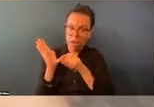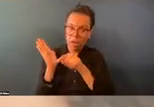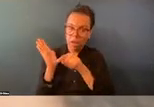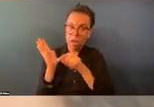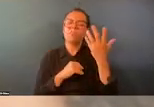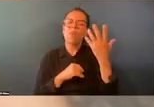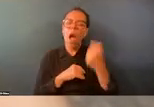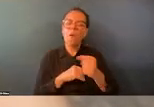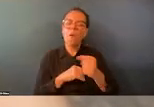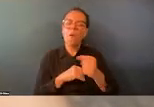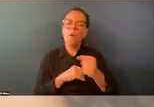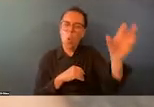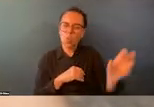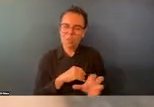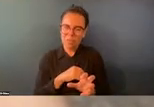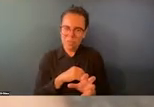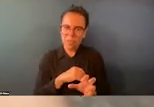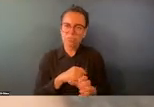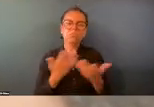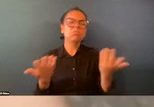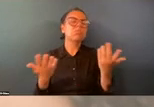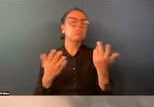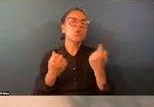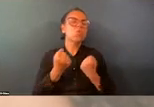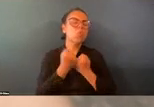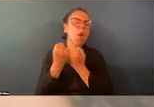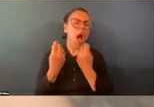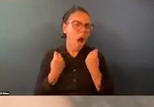Central Asia countries to prepare for the